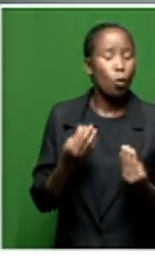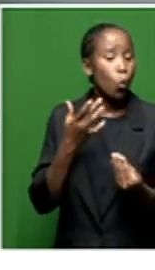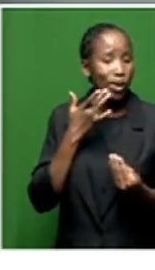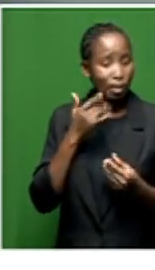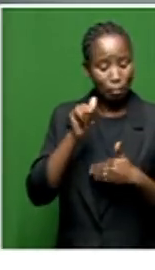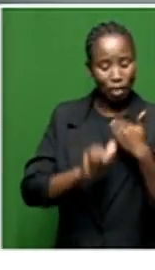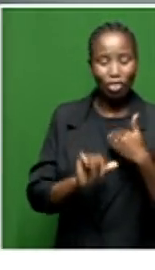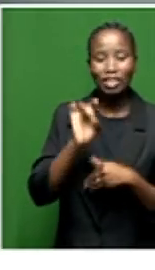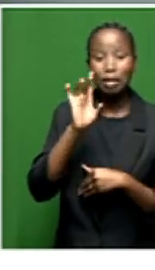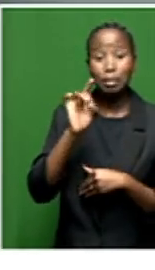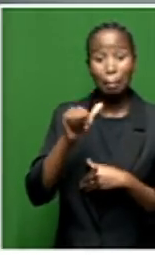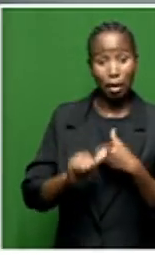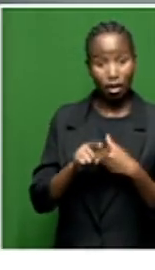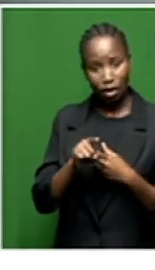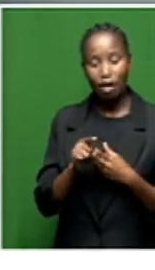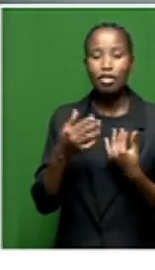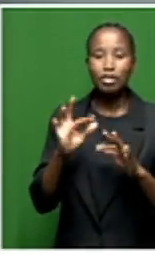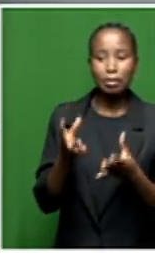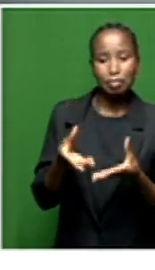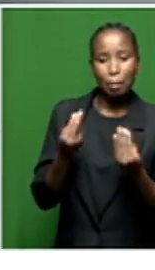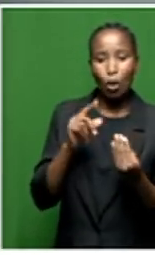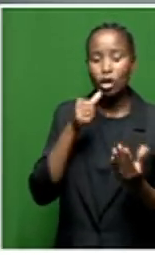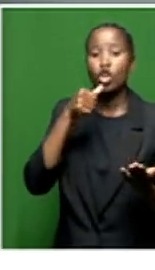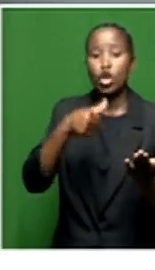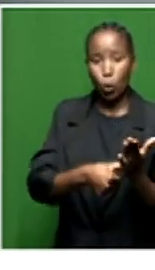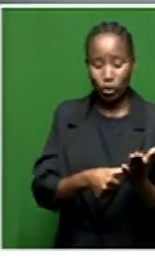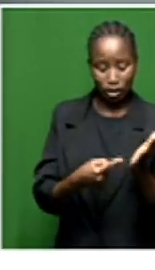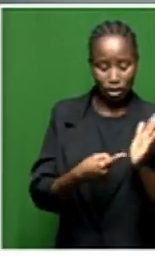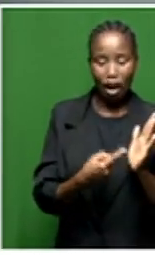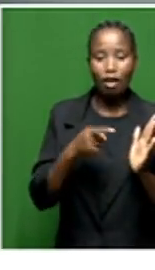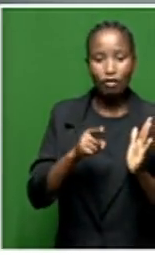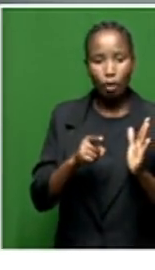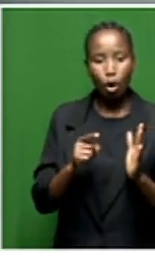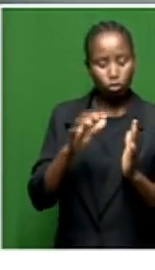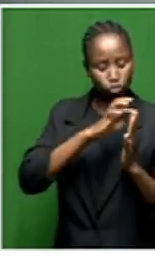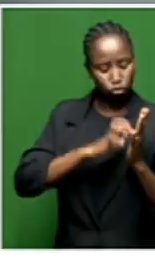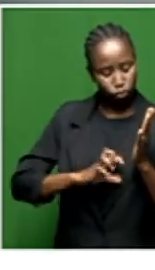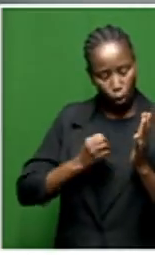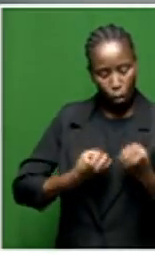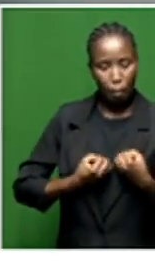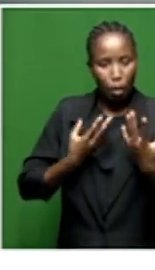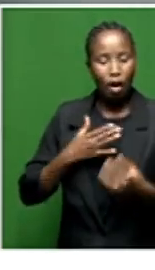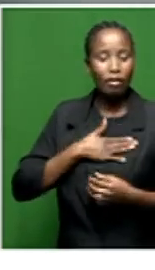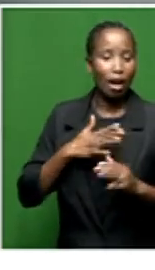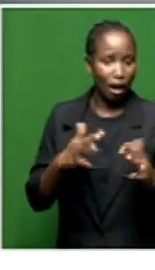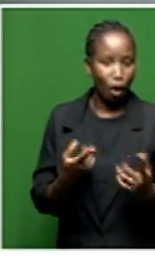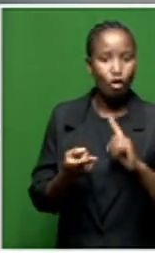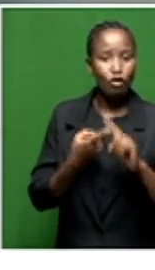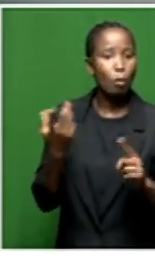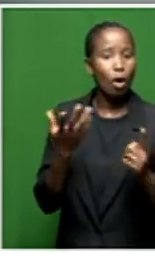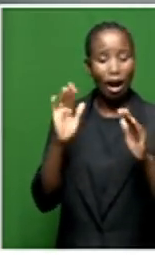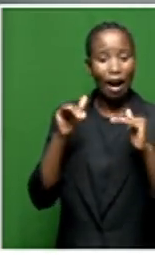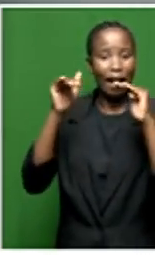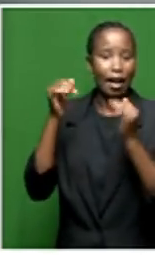September a notice of motion that was tabled in the Eastern Cape High Court that